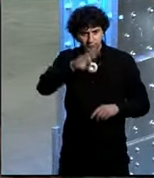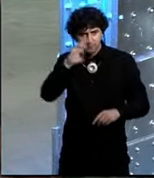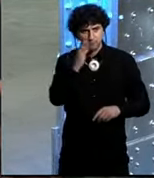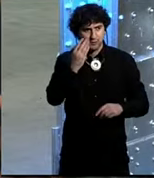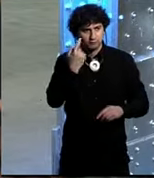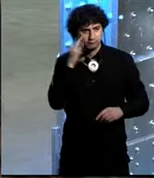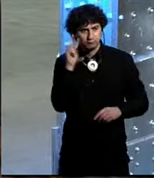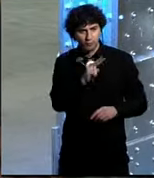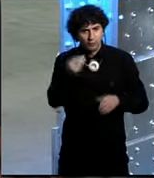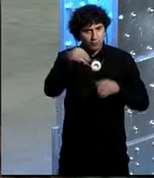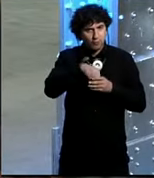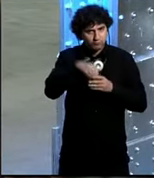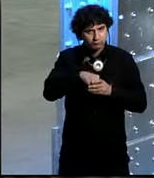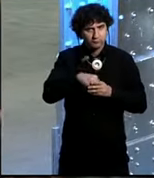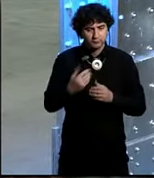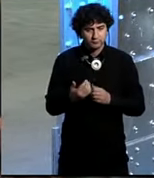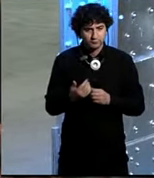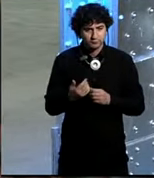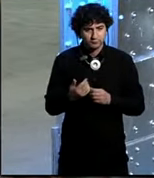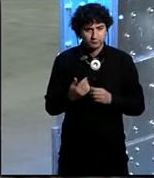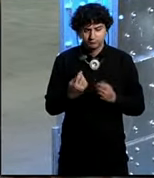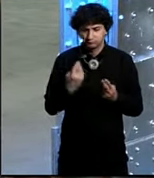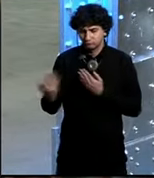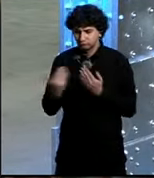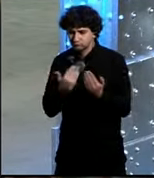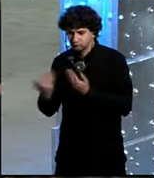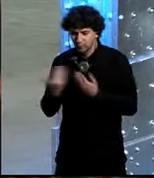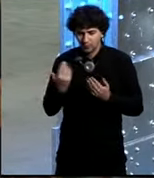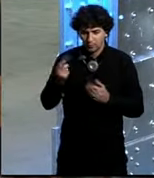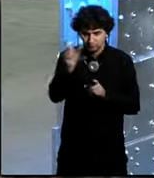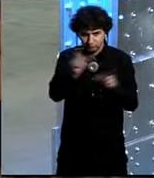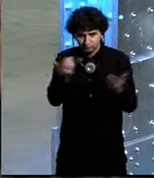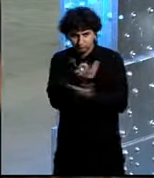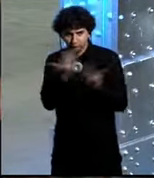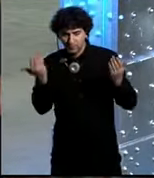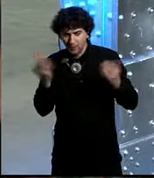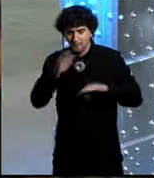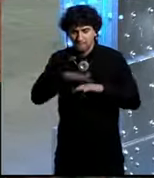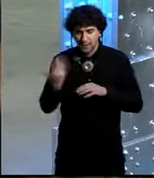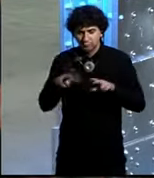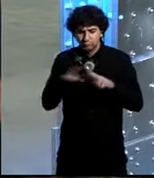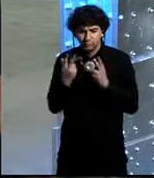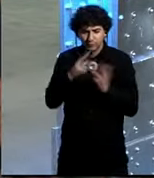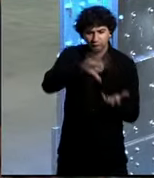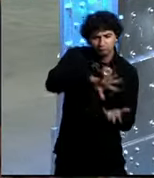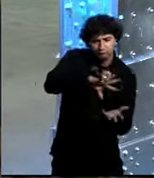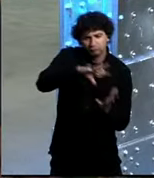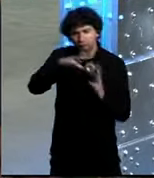we could use in order to make some contents have a larger impact